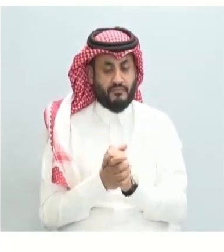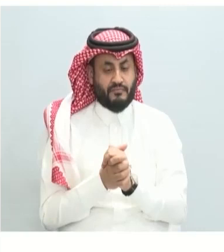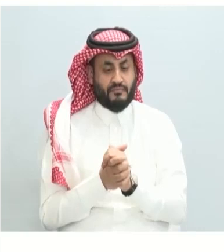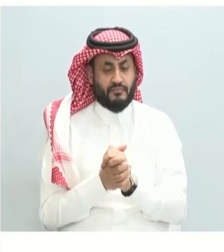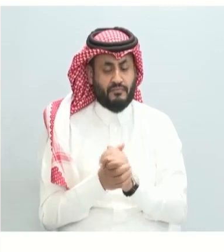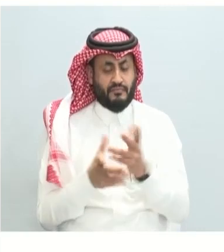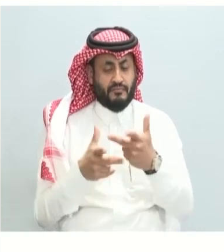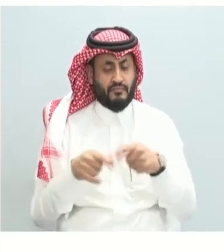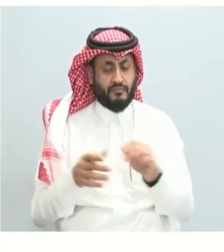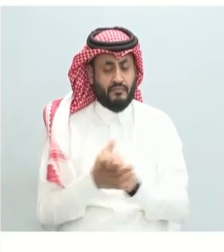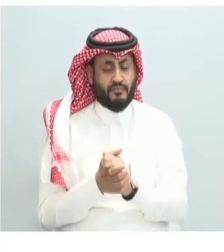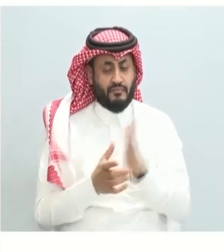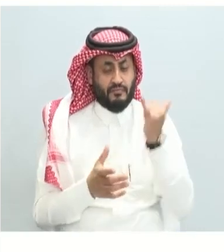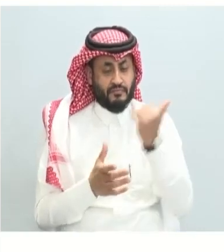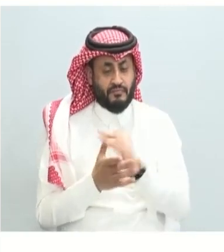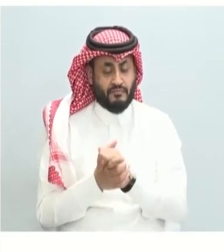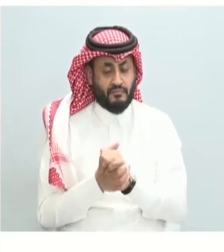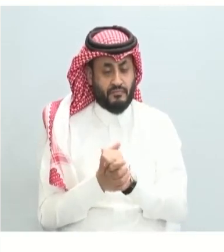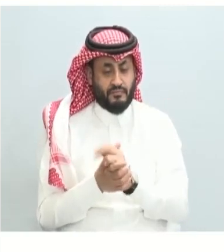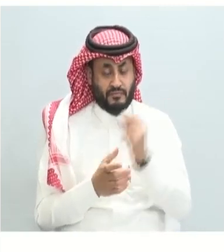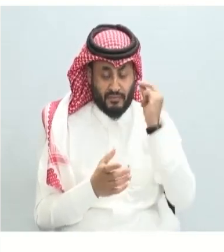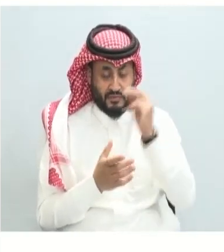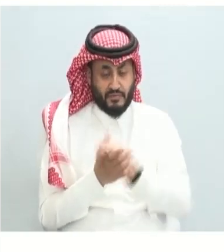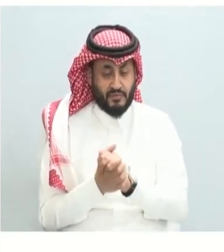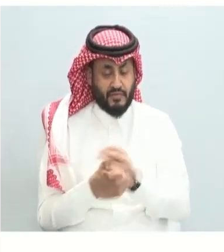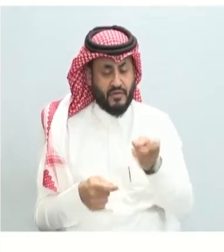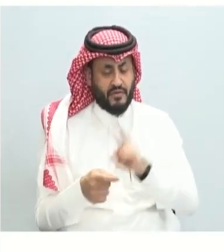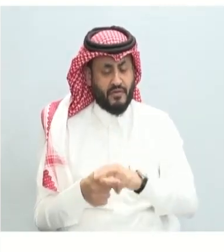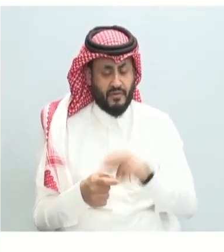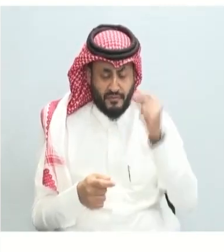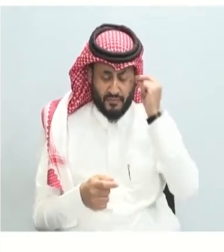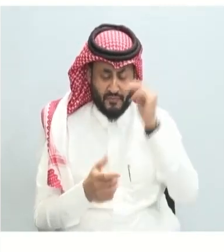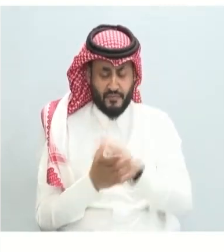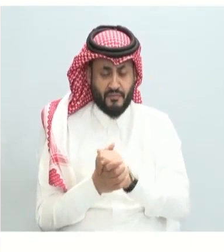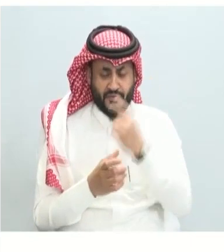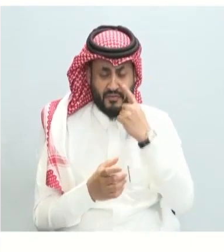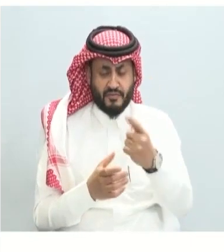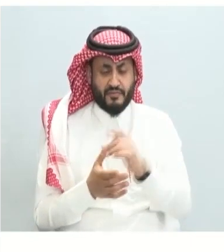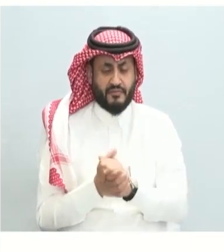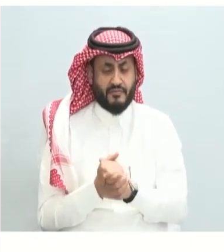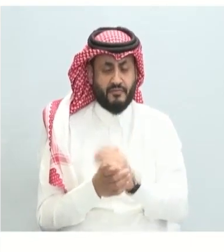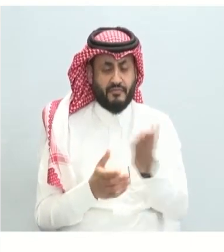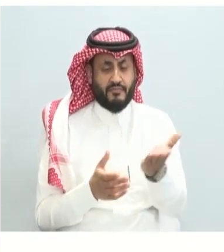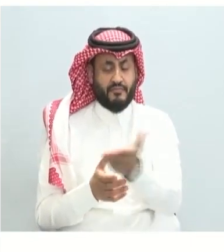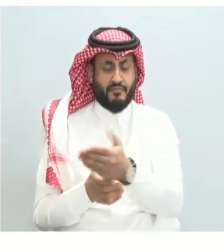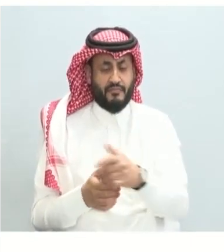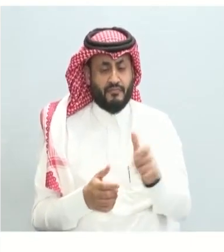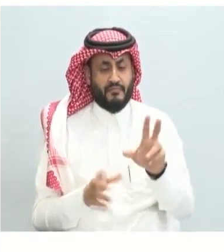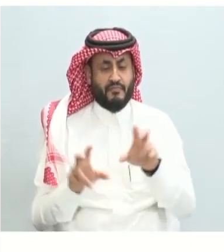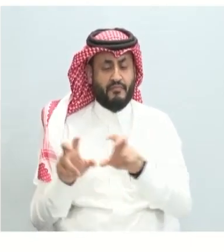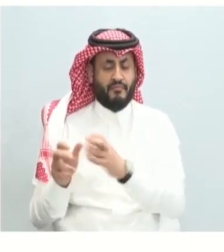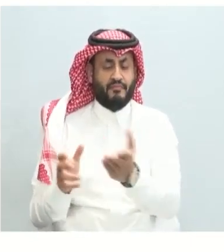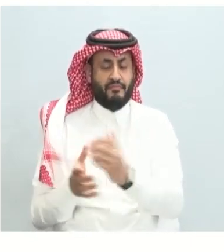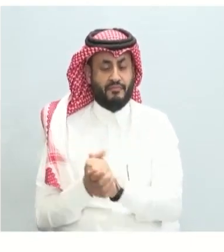So at the end, it is important that you can practice and recognize and see the words with these sets